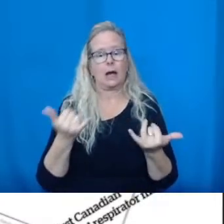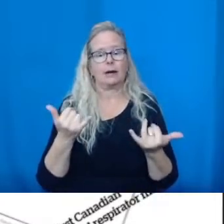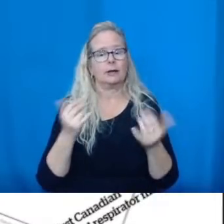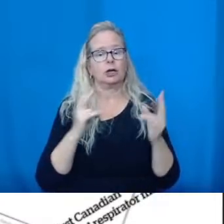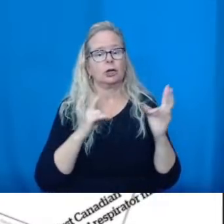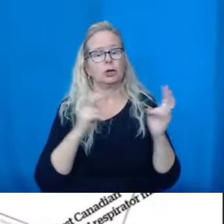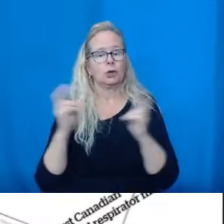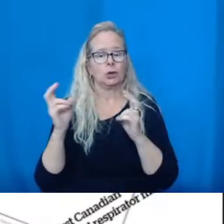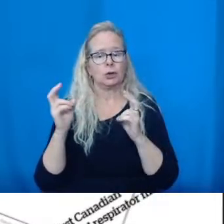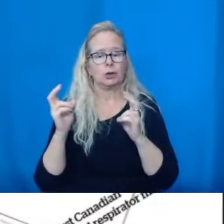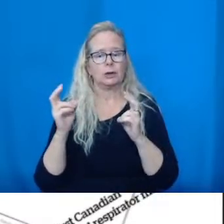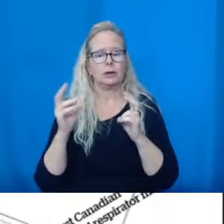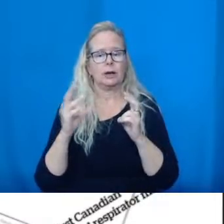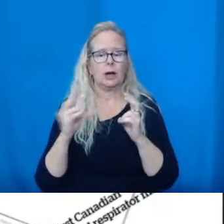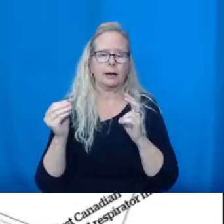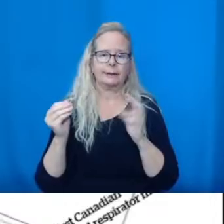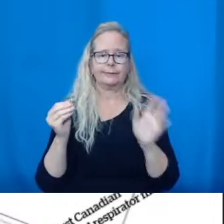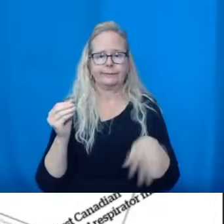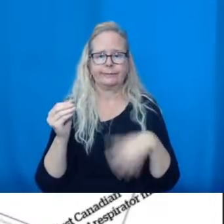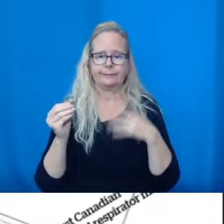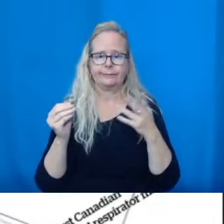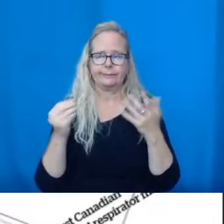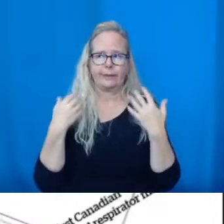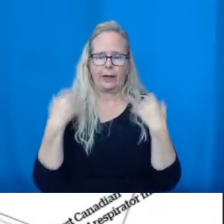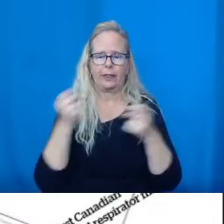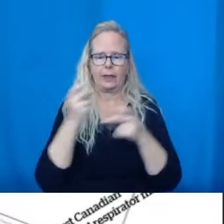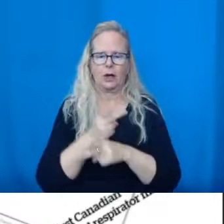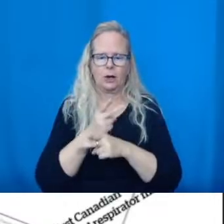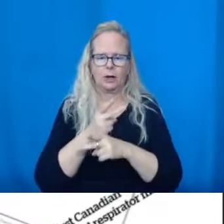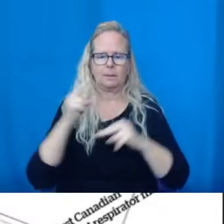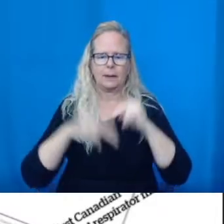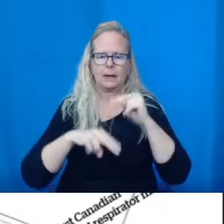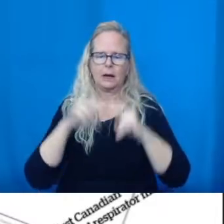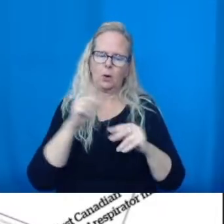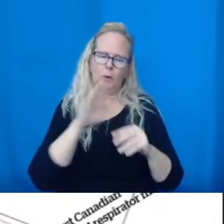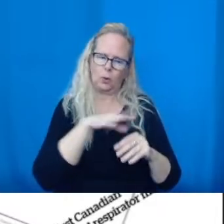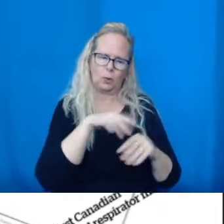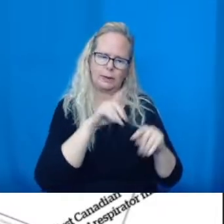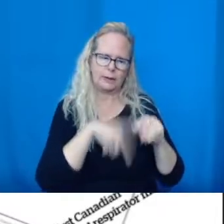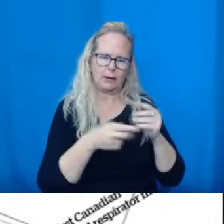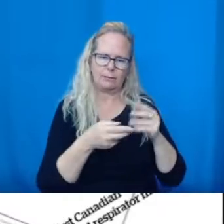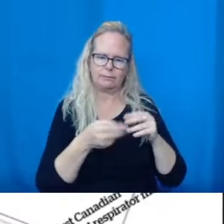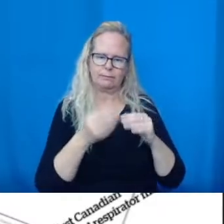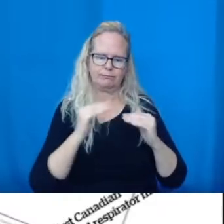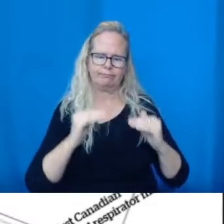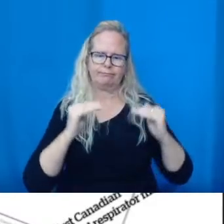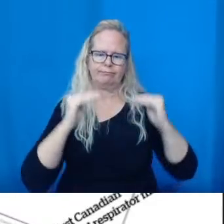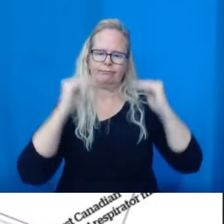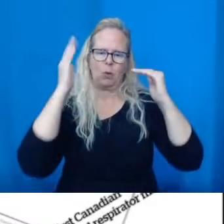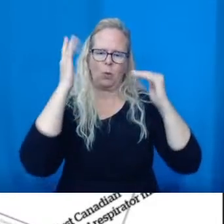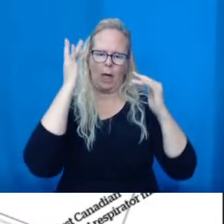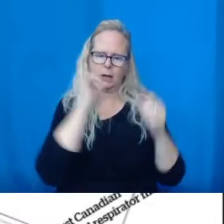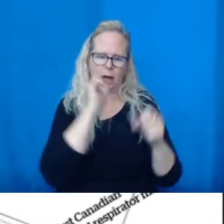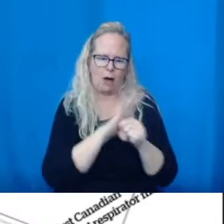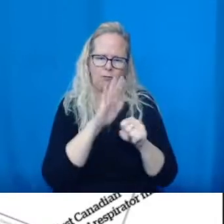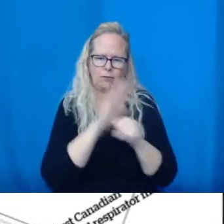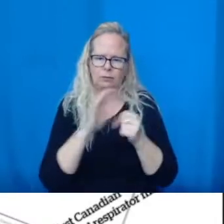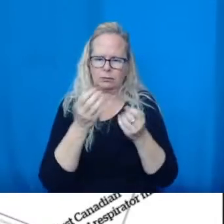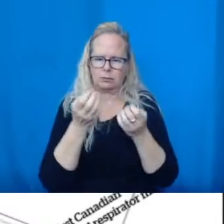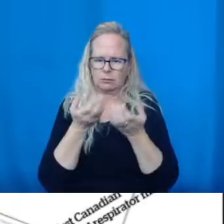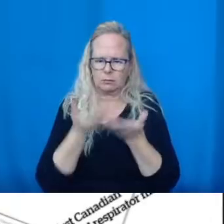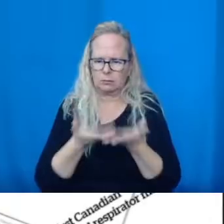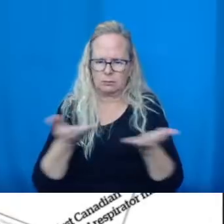better respiratory protection because there wasn't a supply. And it's true that at the start of the pandemic, there were issues. We had only